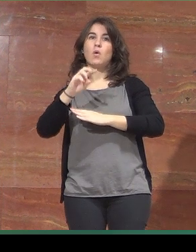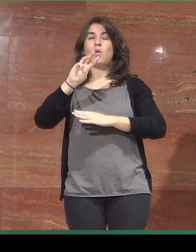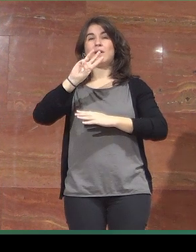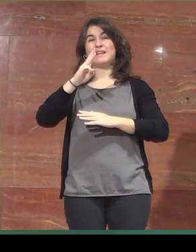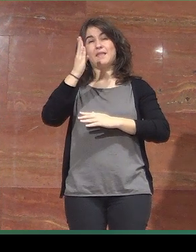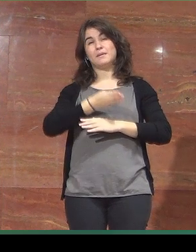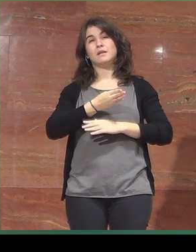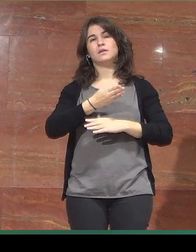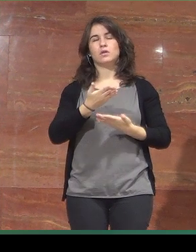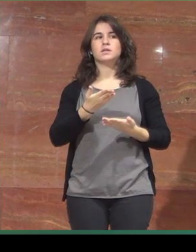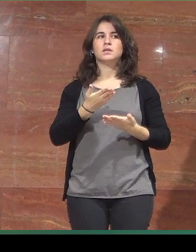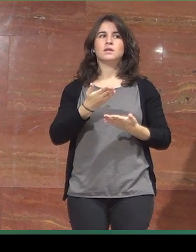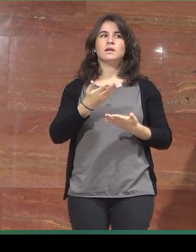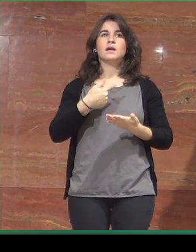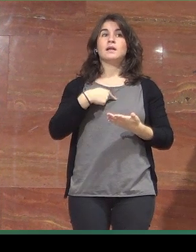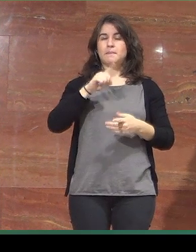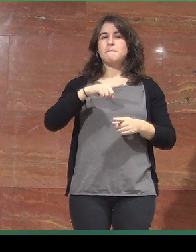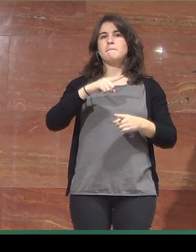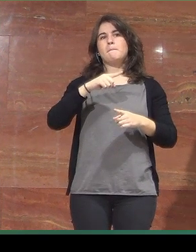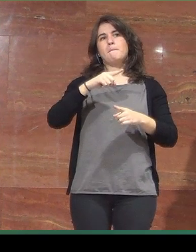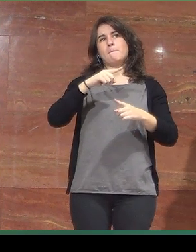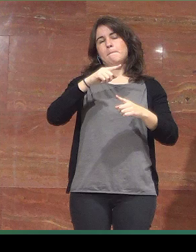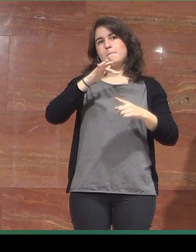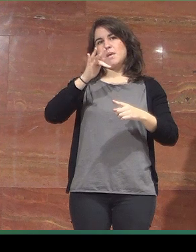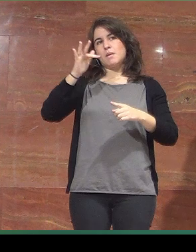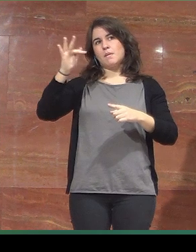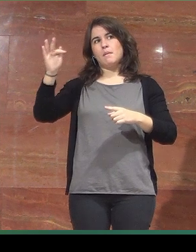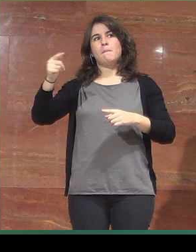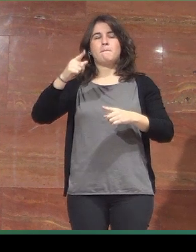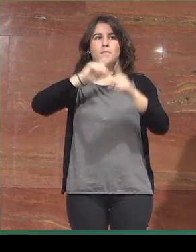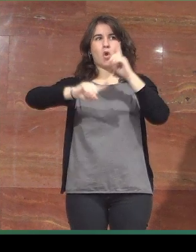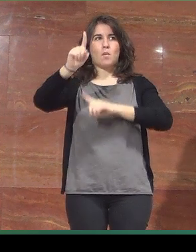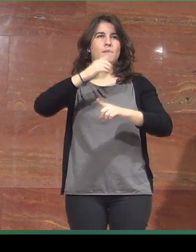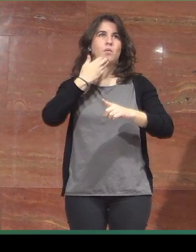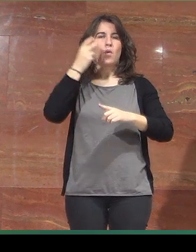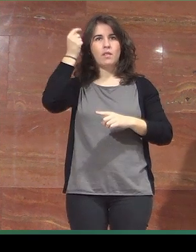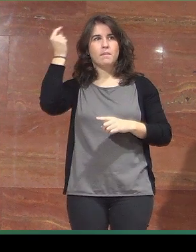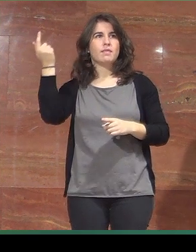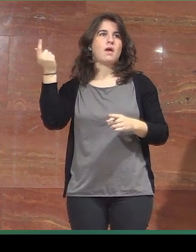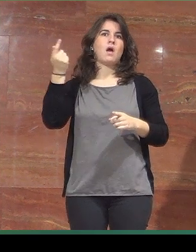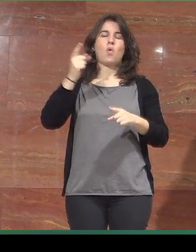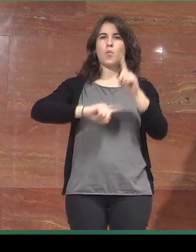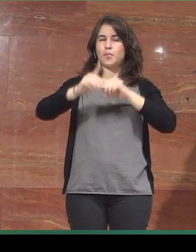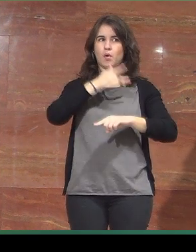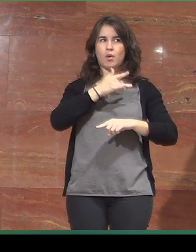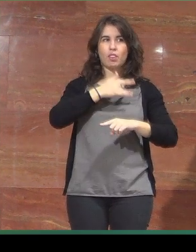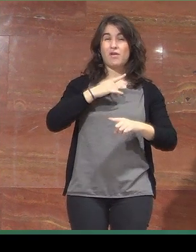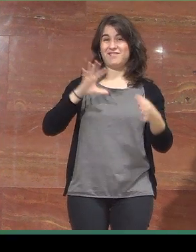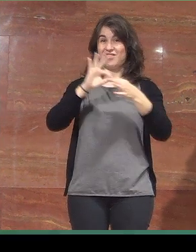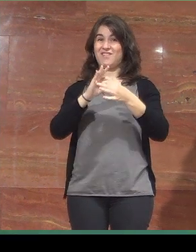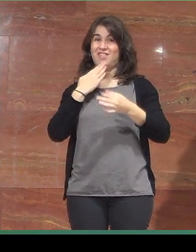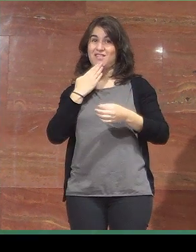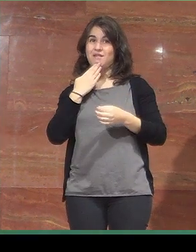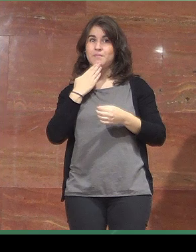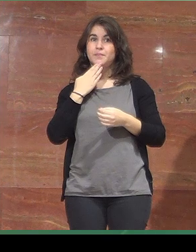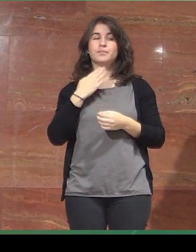and stroke, which are age-related. In addition to that, we have in all our populations